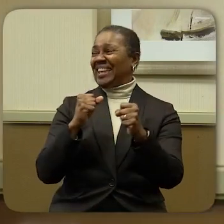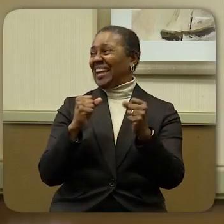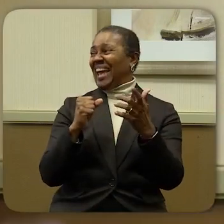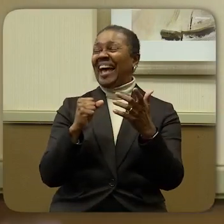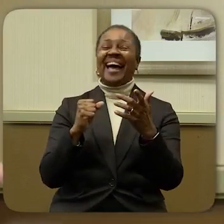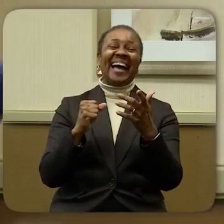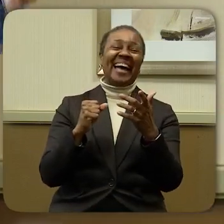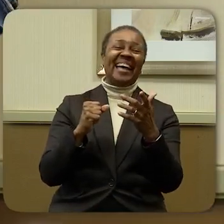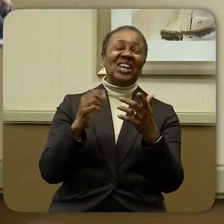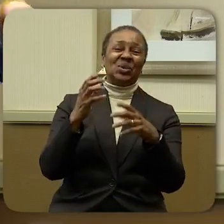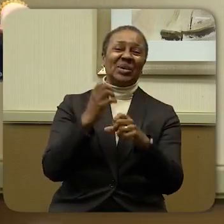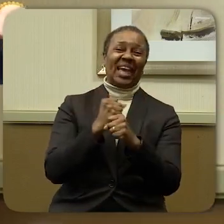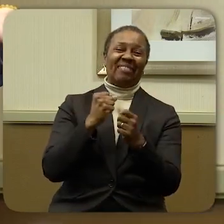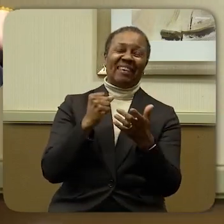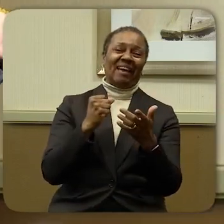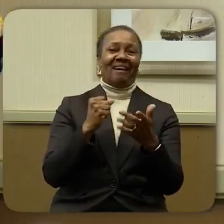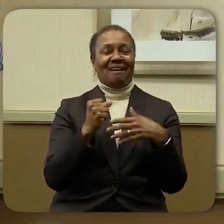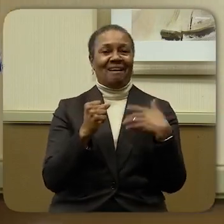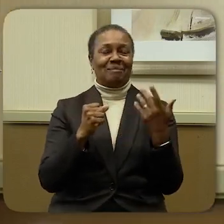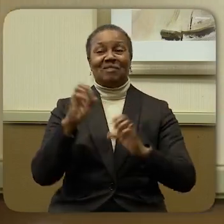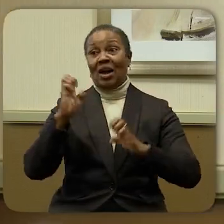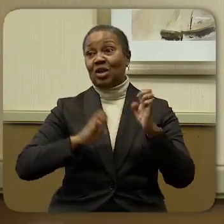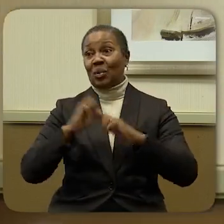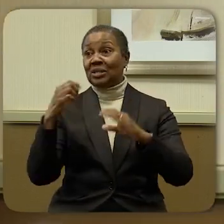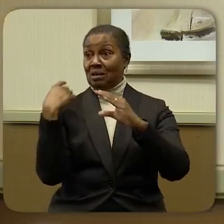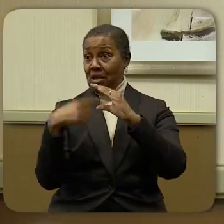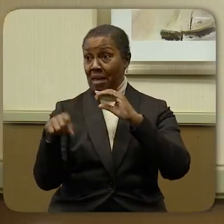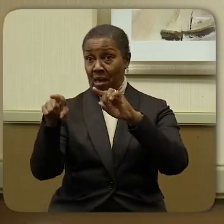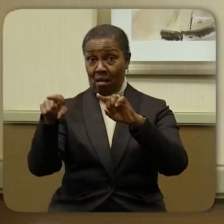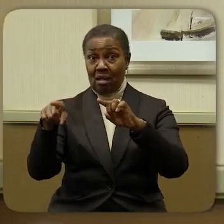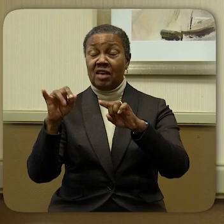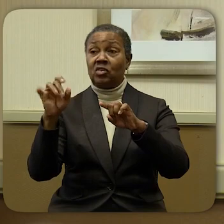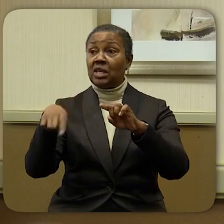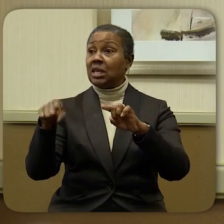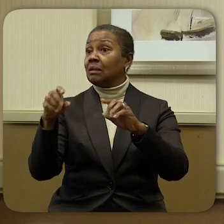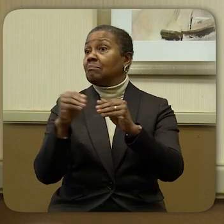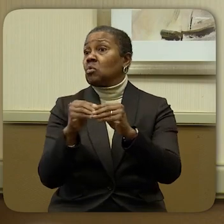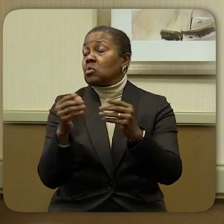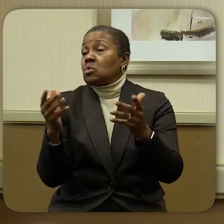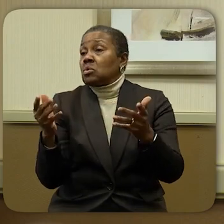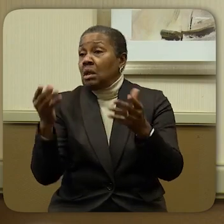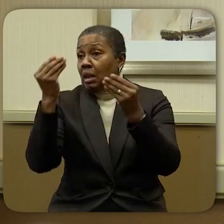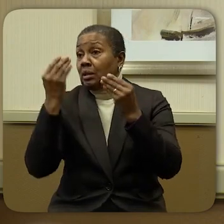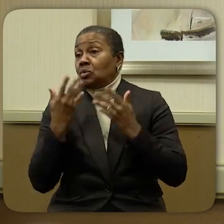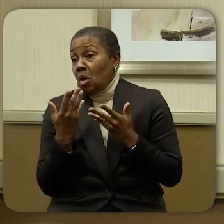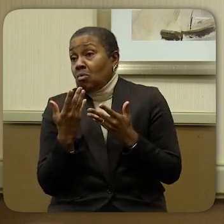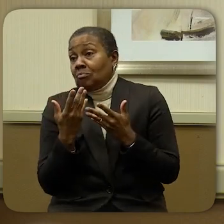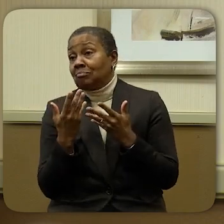evaluation emailed to you. If you need anything,